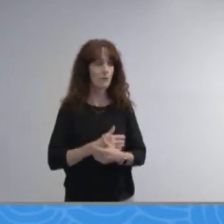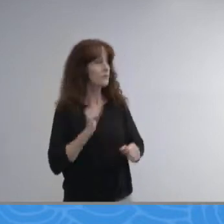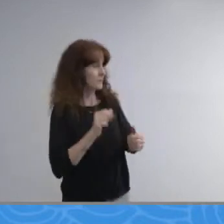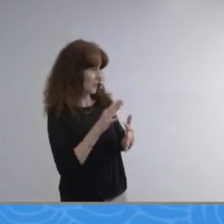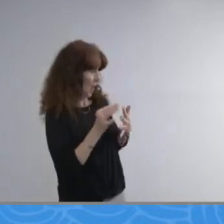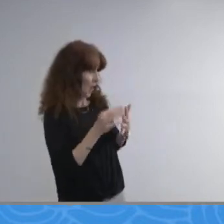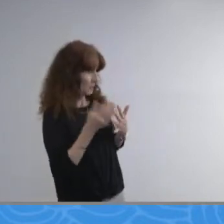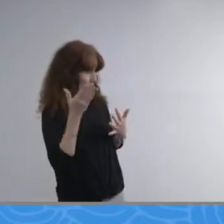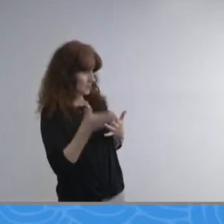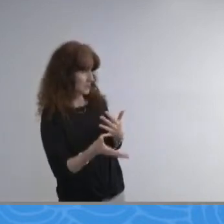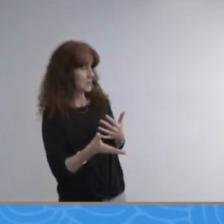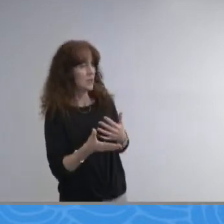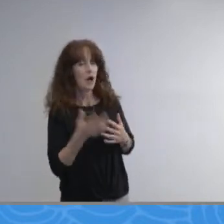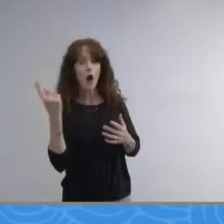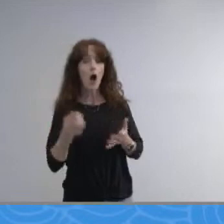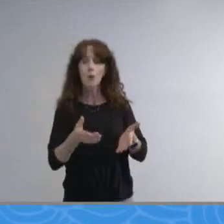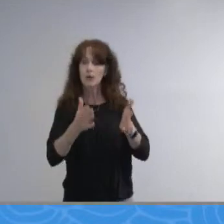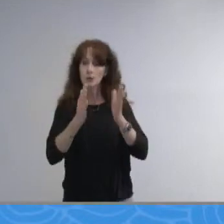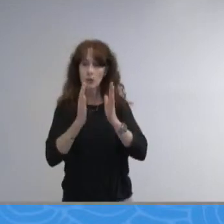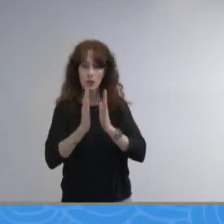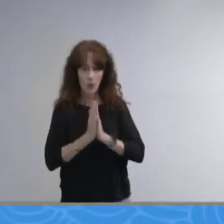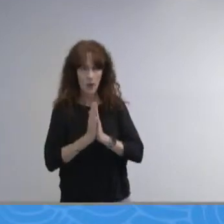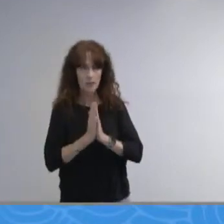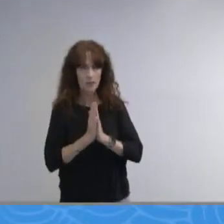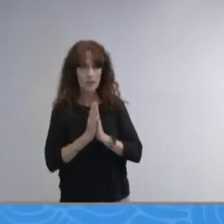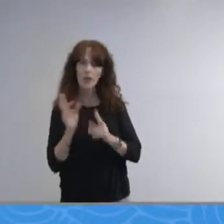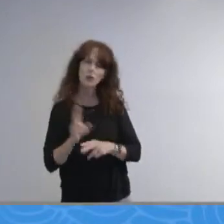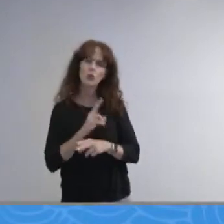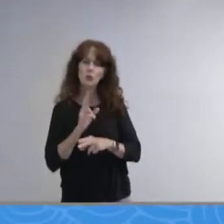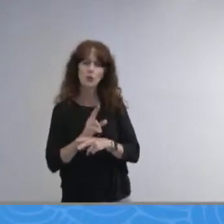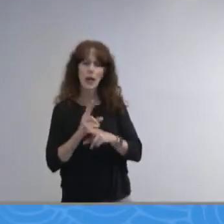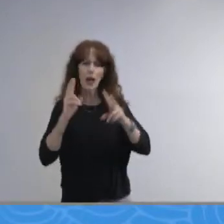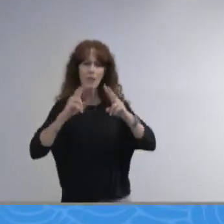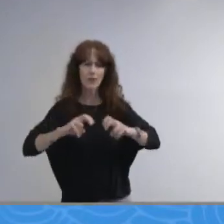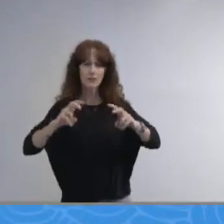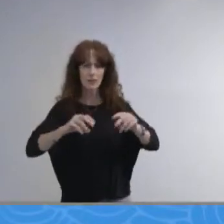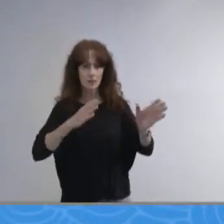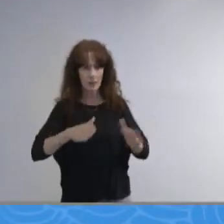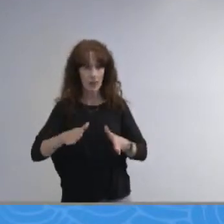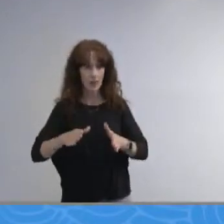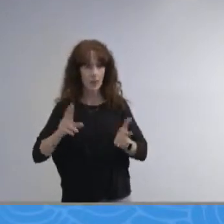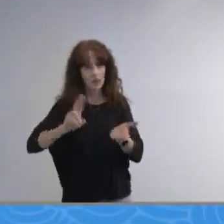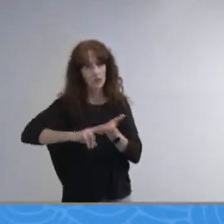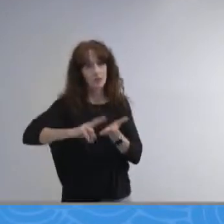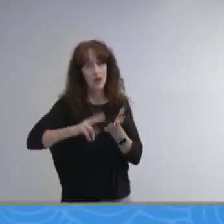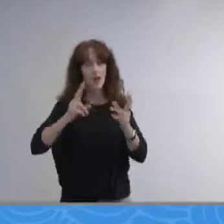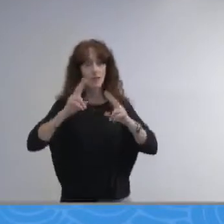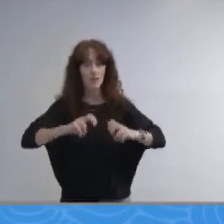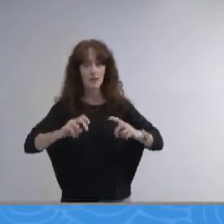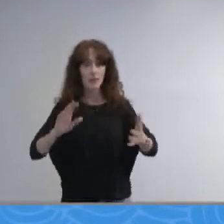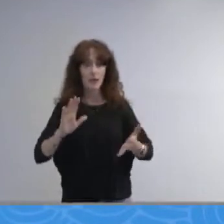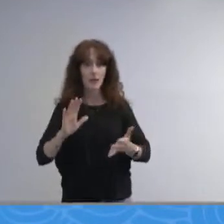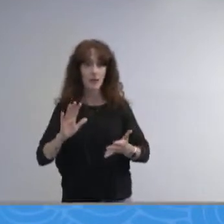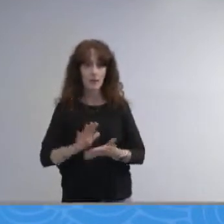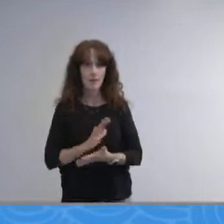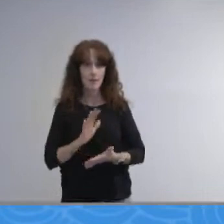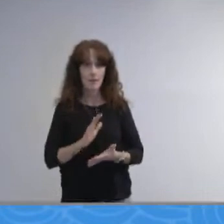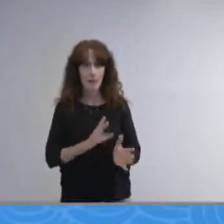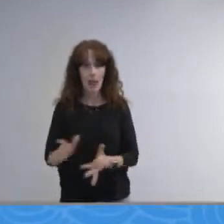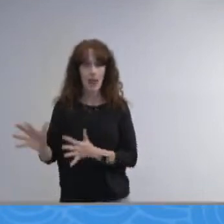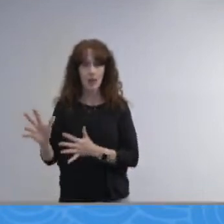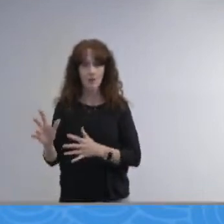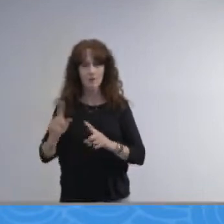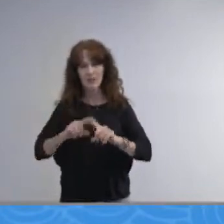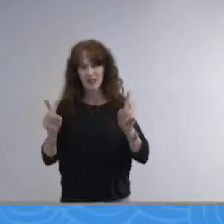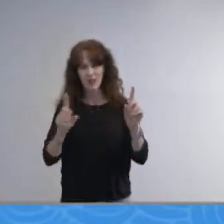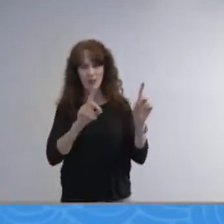option here would be to always request, and it's usually on the assessment plan. So when you sign the assessment plan in like fine writing, sometimes it depends on the